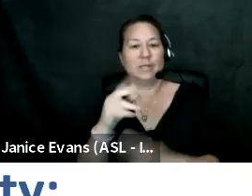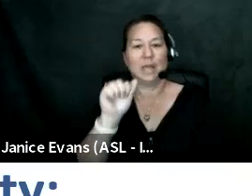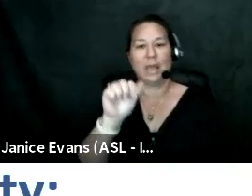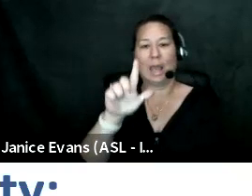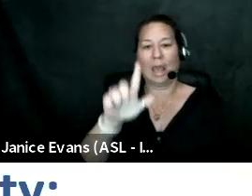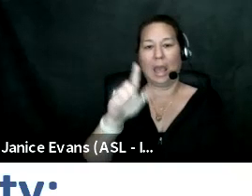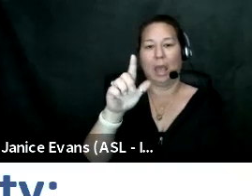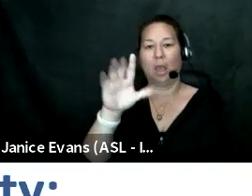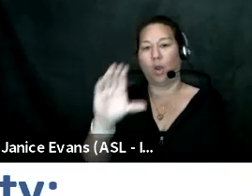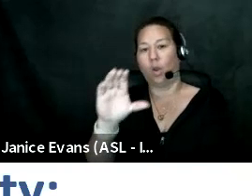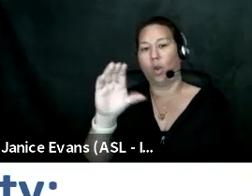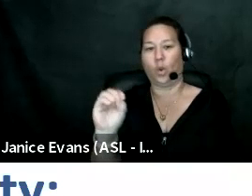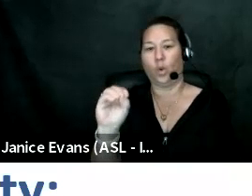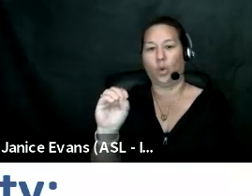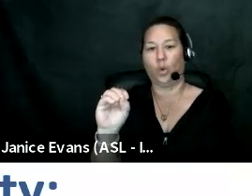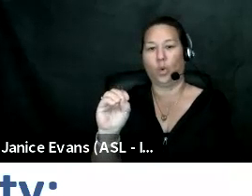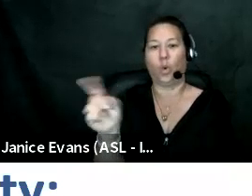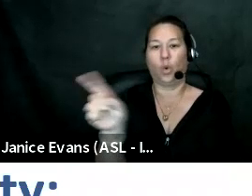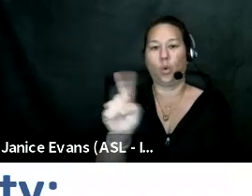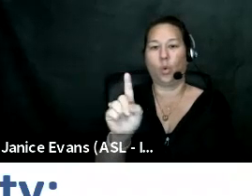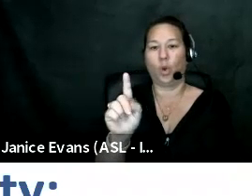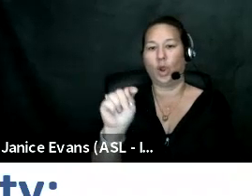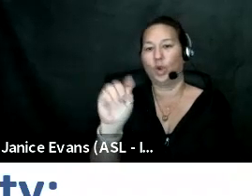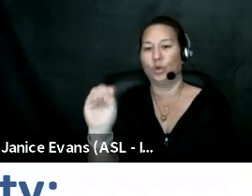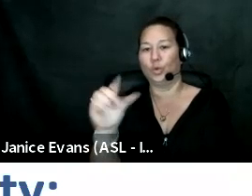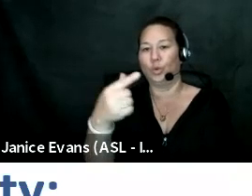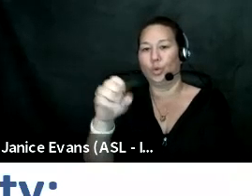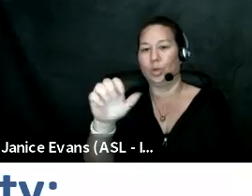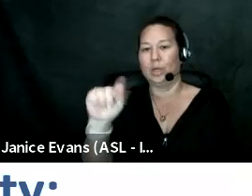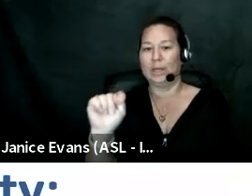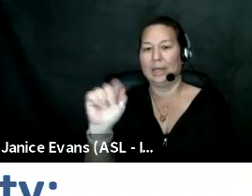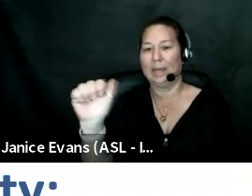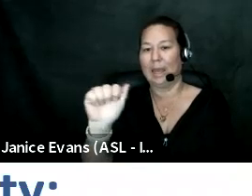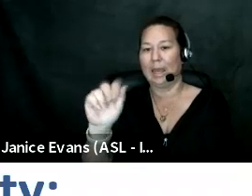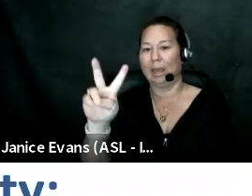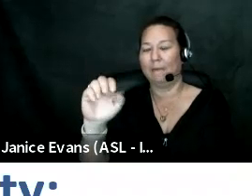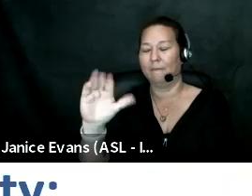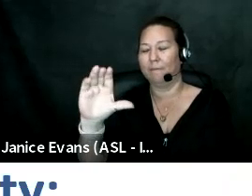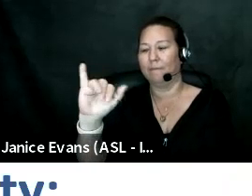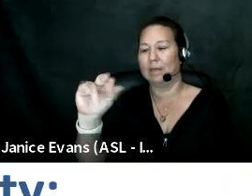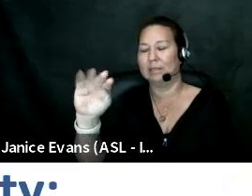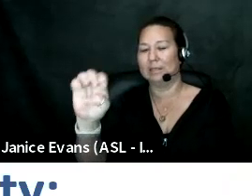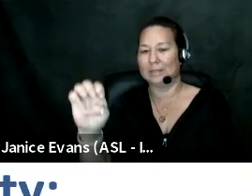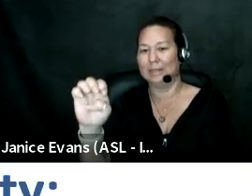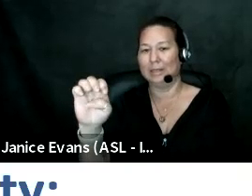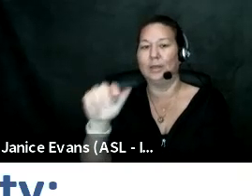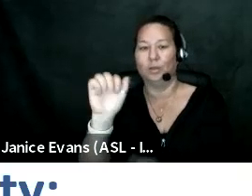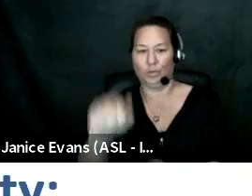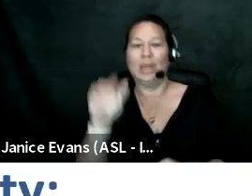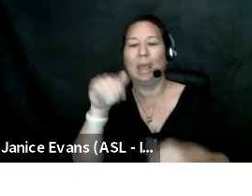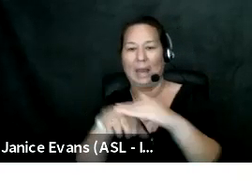deck that is posted on our website at the end, or within 24 hours, I think it is. Next